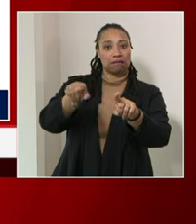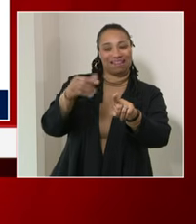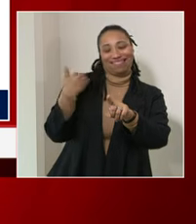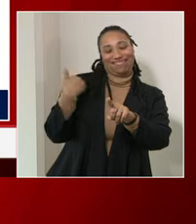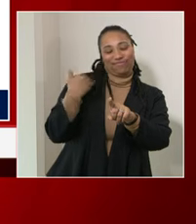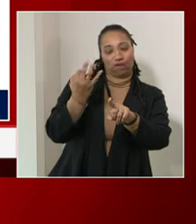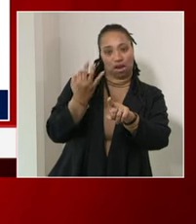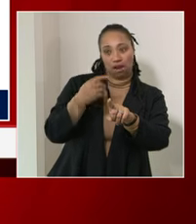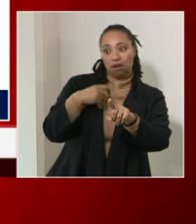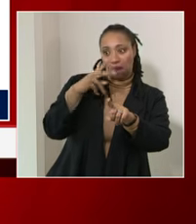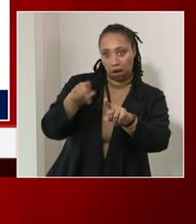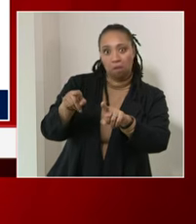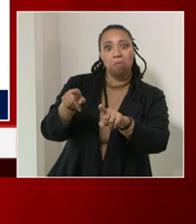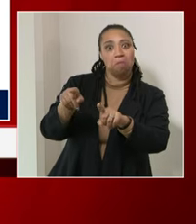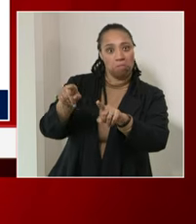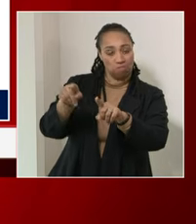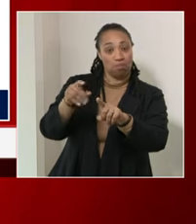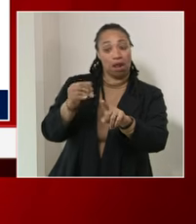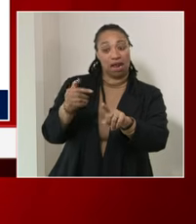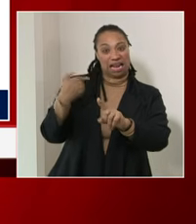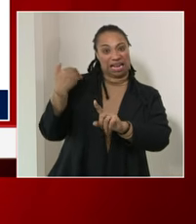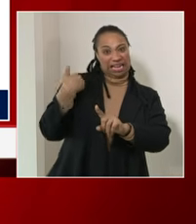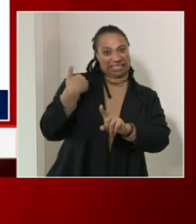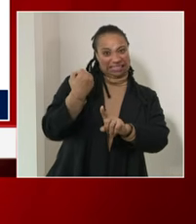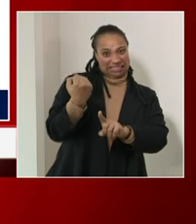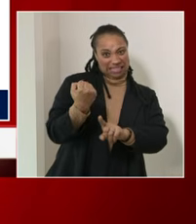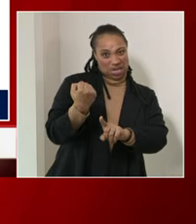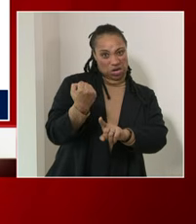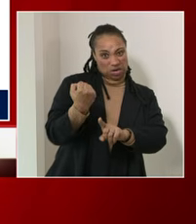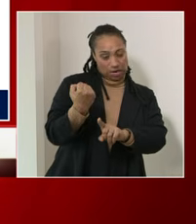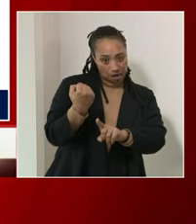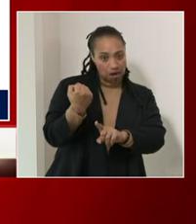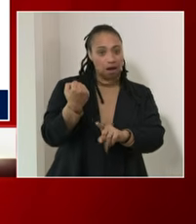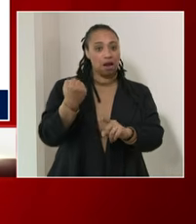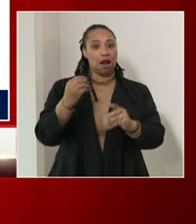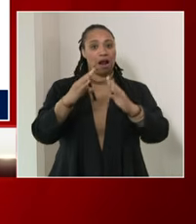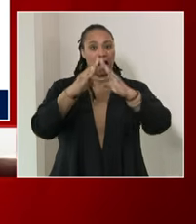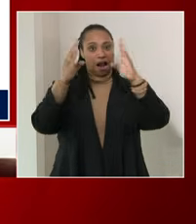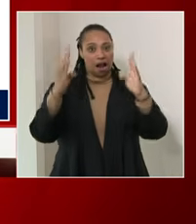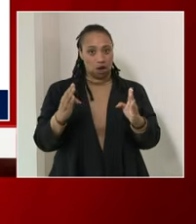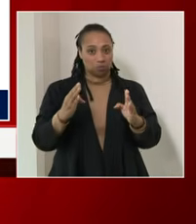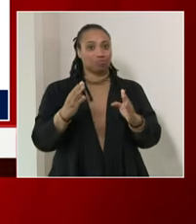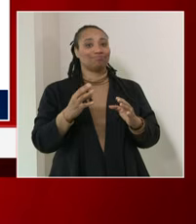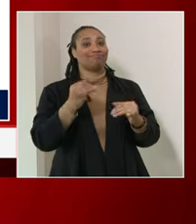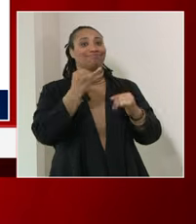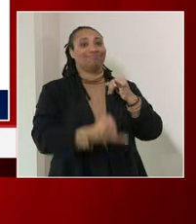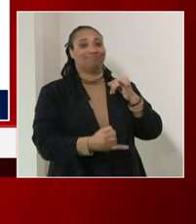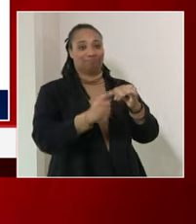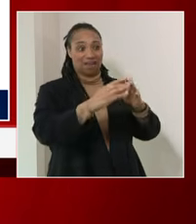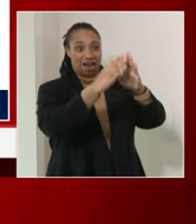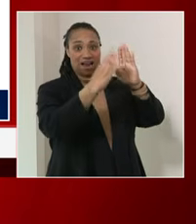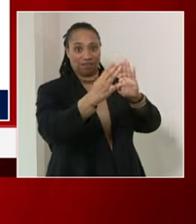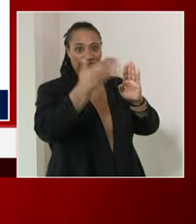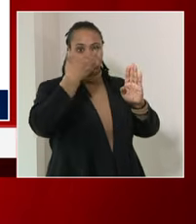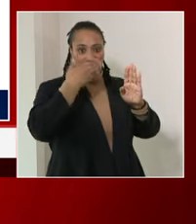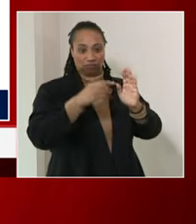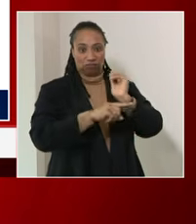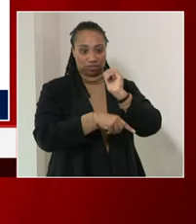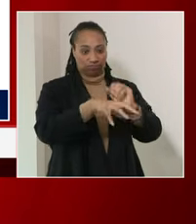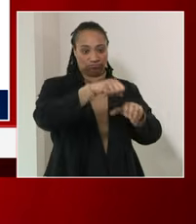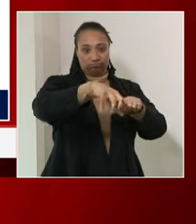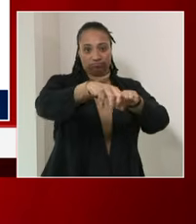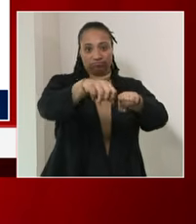side pickup on 2 major routes, their Monday and Tuesday routes, as well